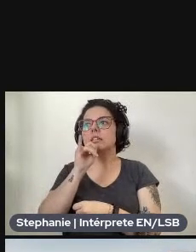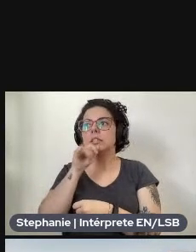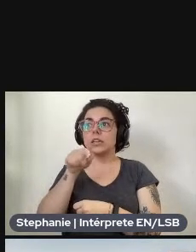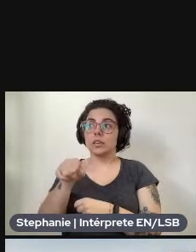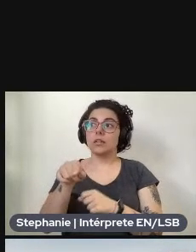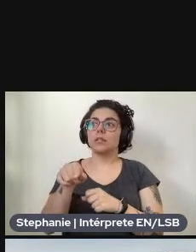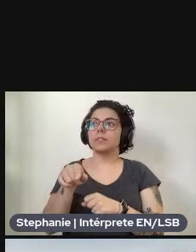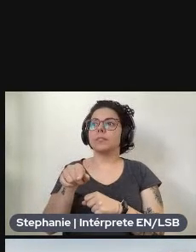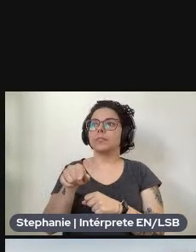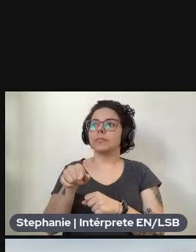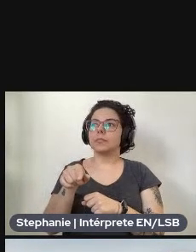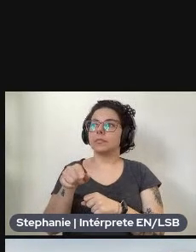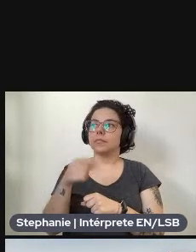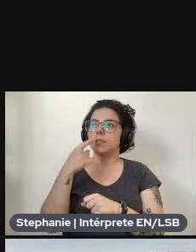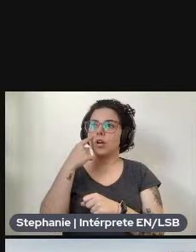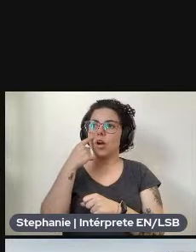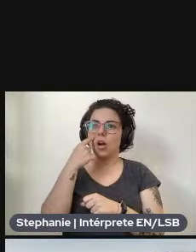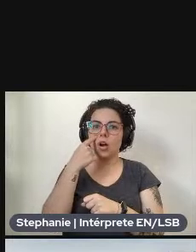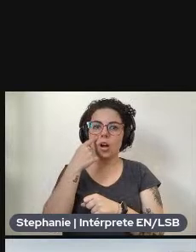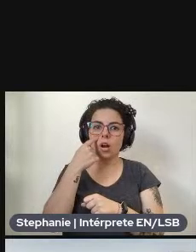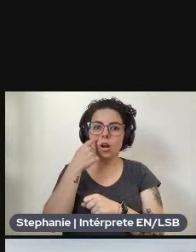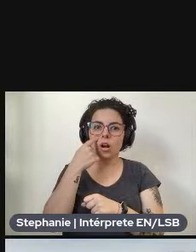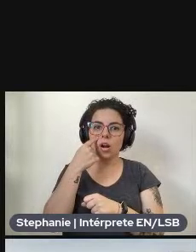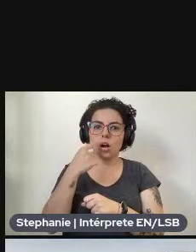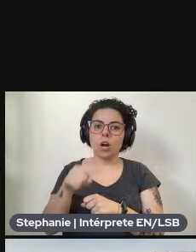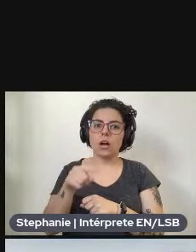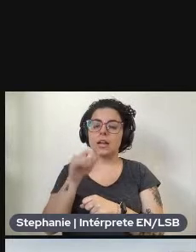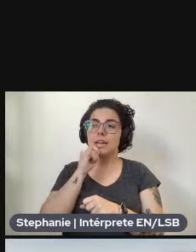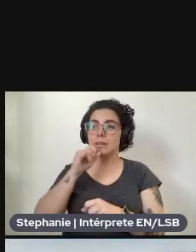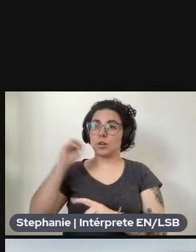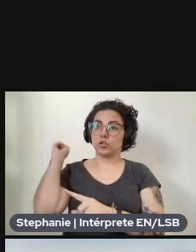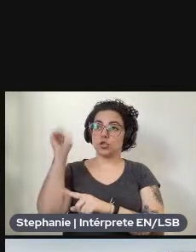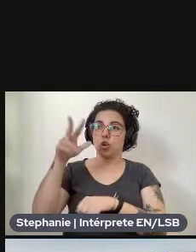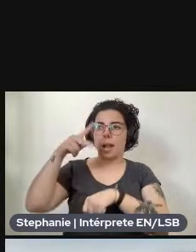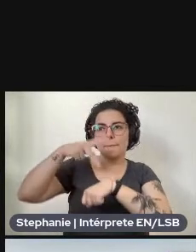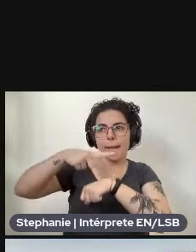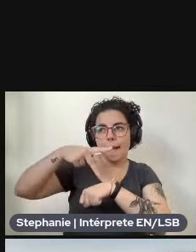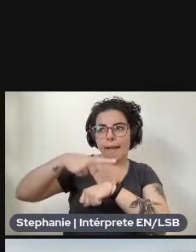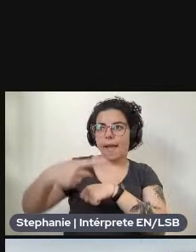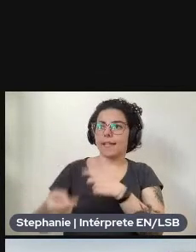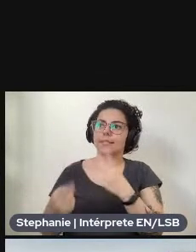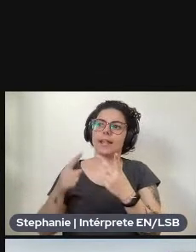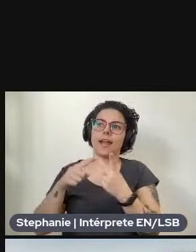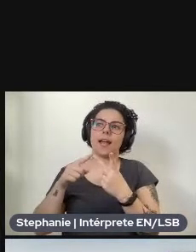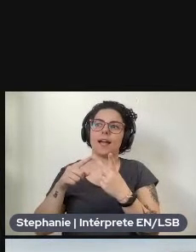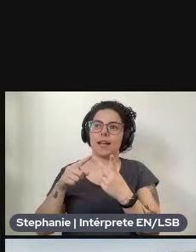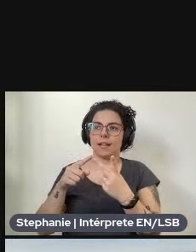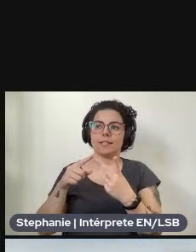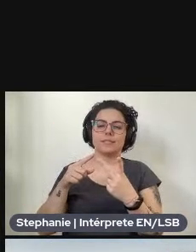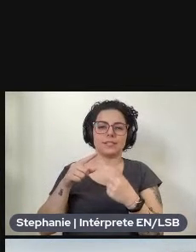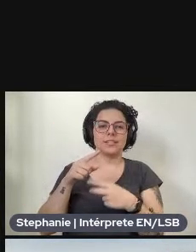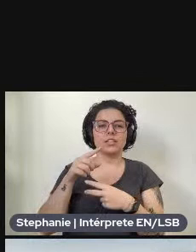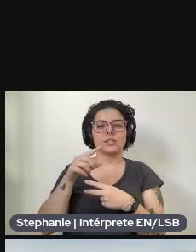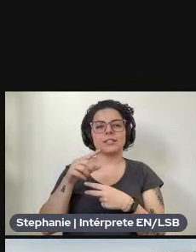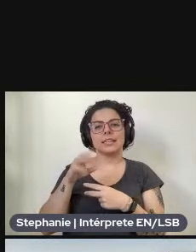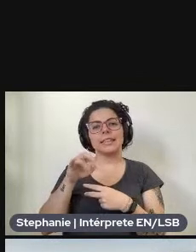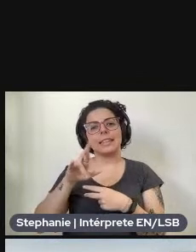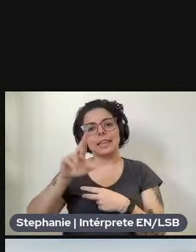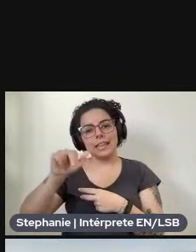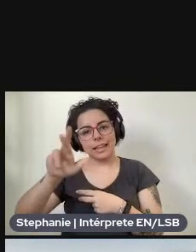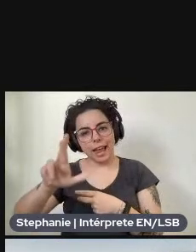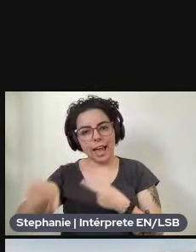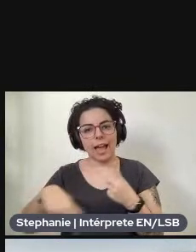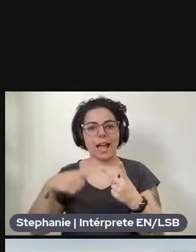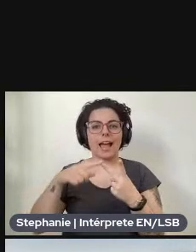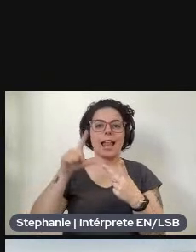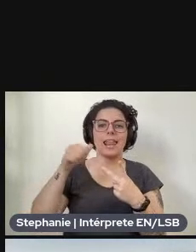throw meaning, as you can see here, echar piedras, tirar piedras, lanzar piedras, which you could